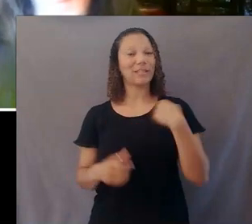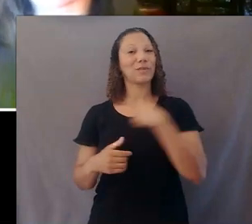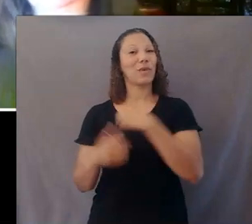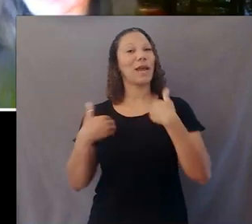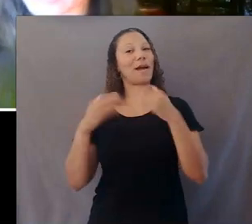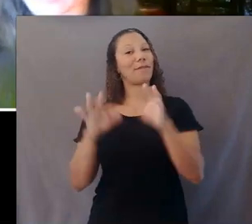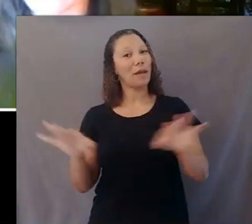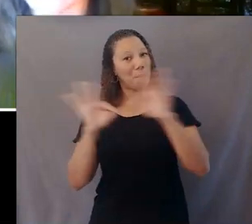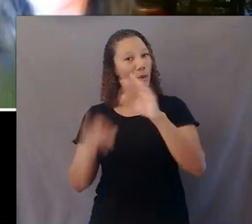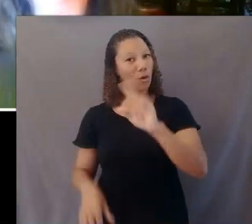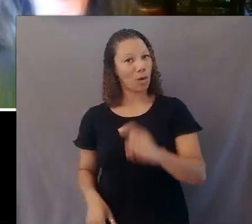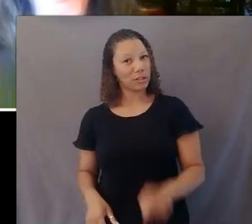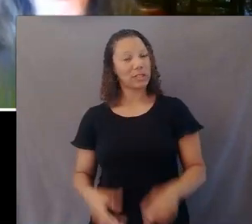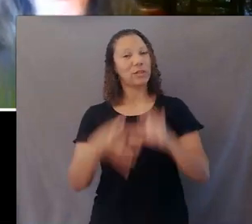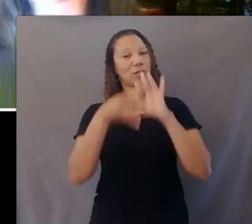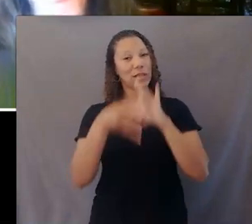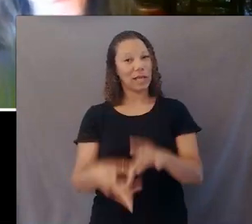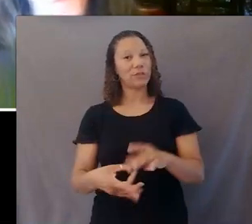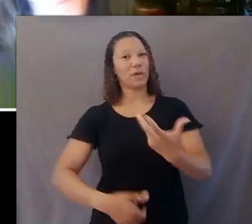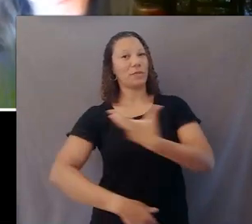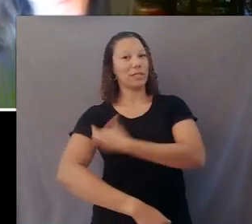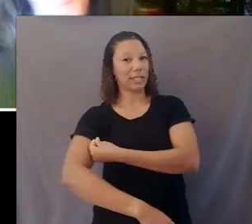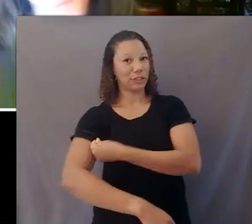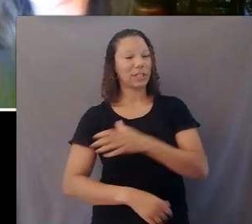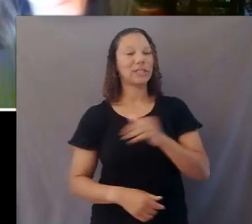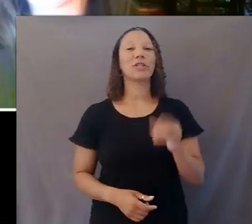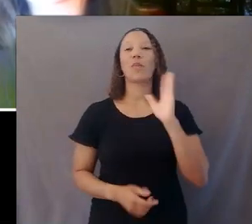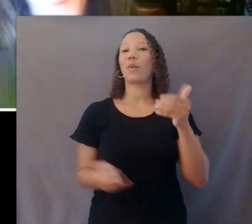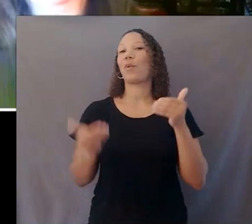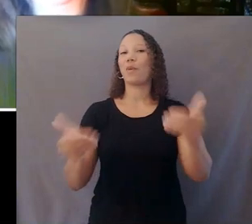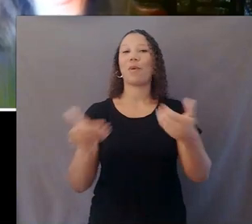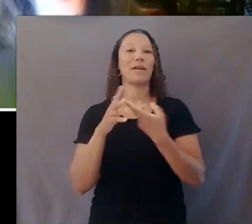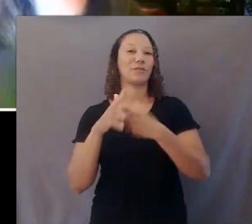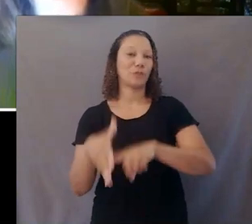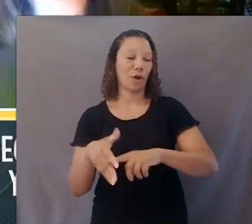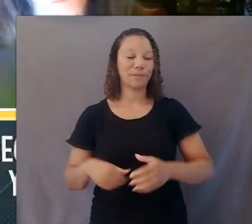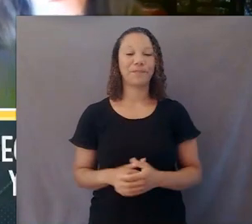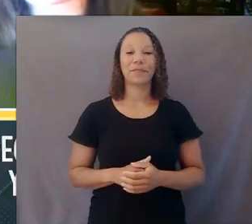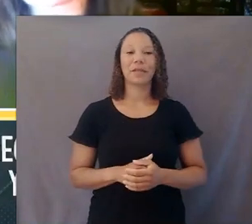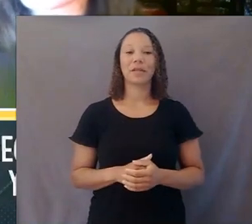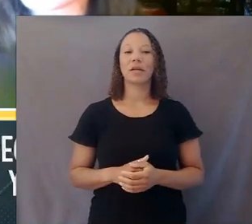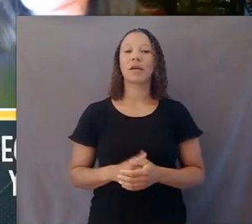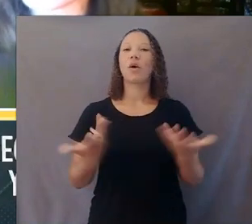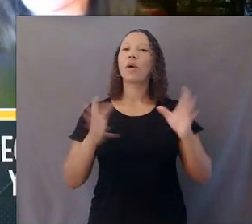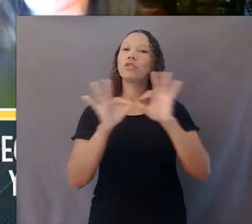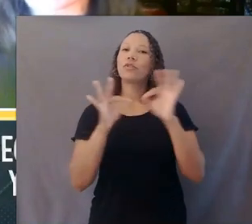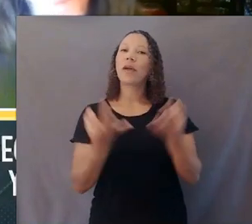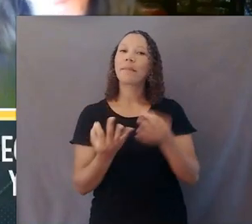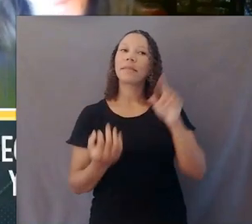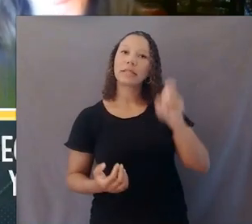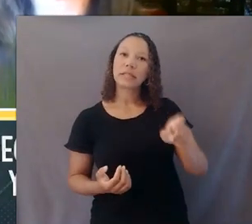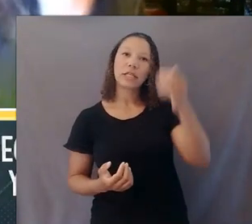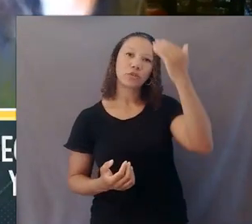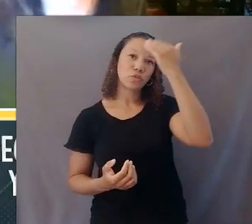regarding immunizations. So let's just start right off the bat. What do families need to know